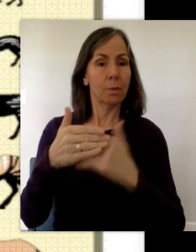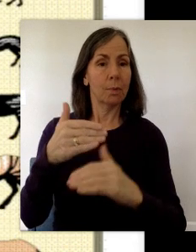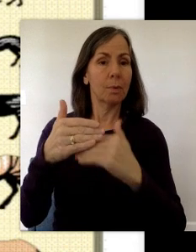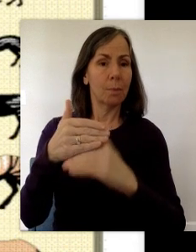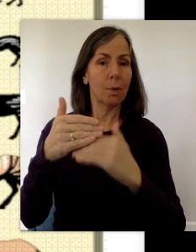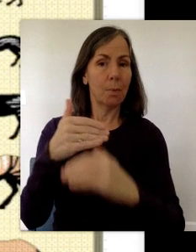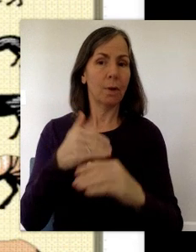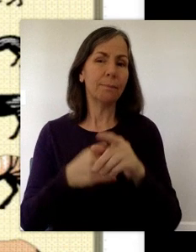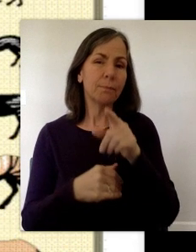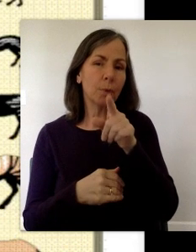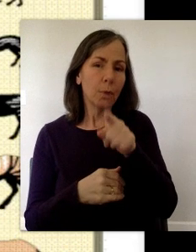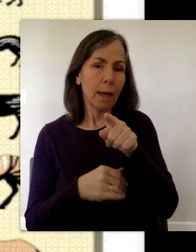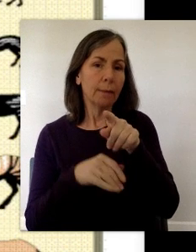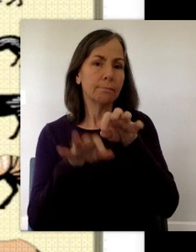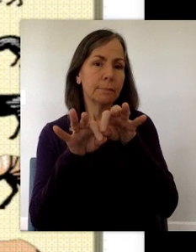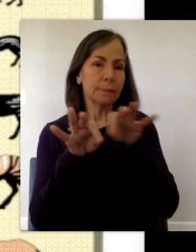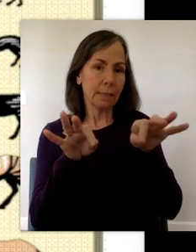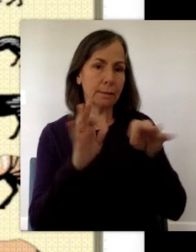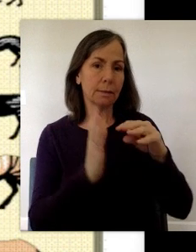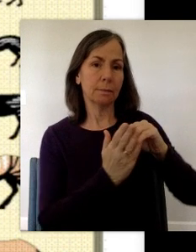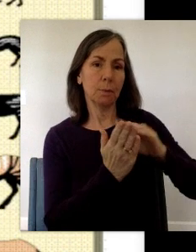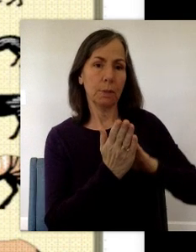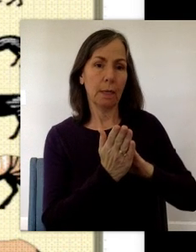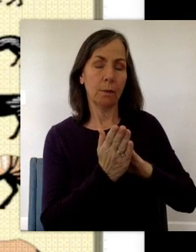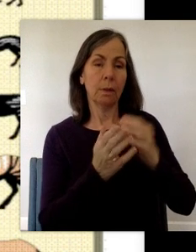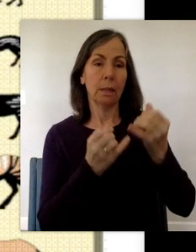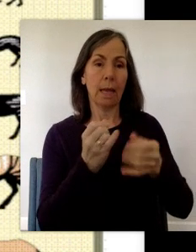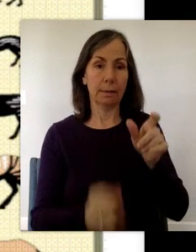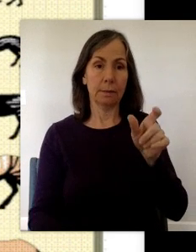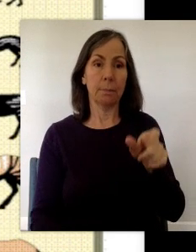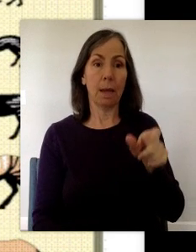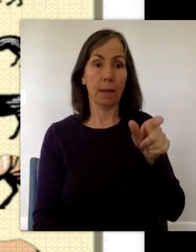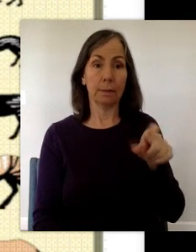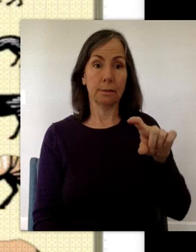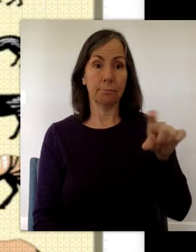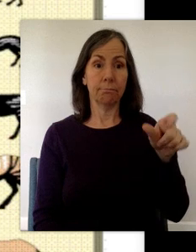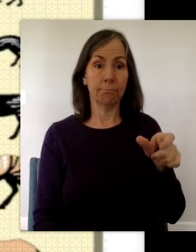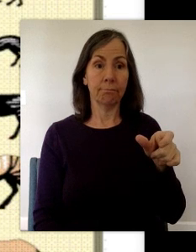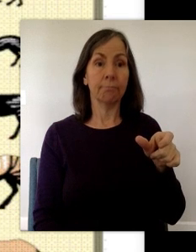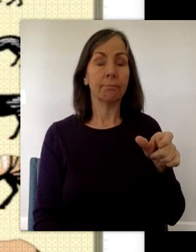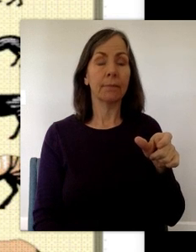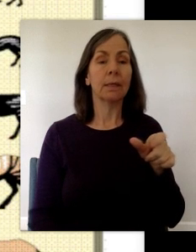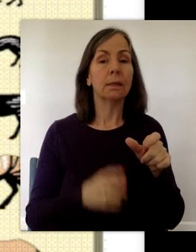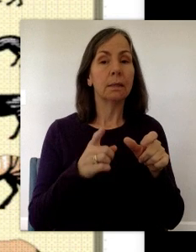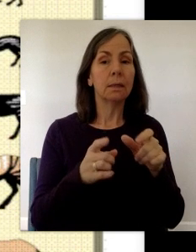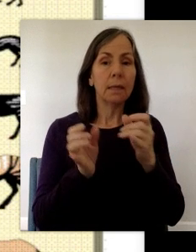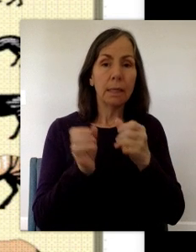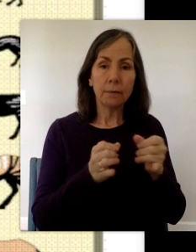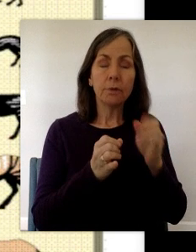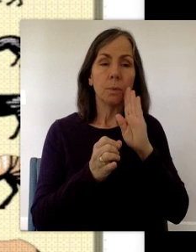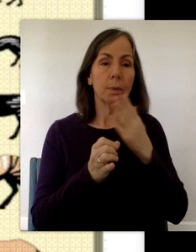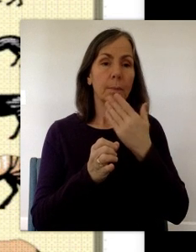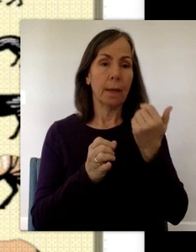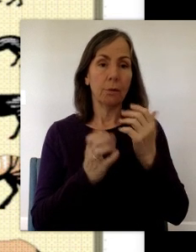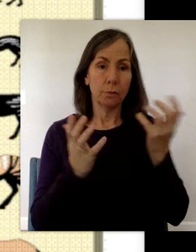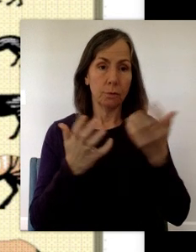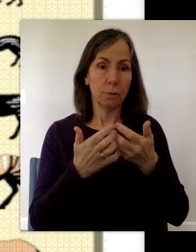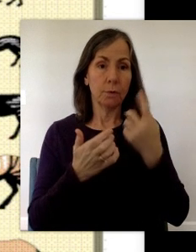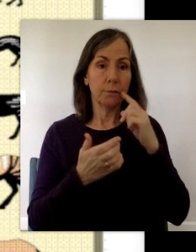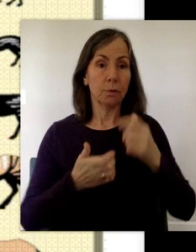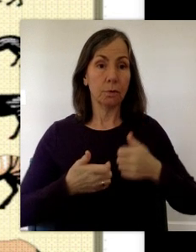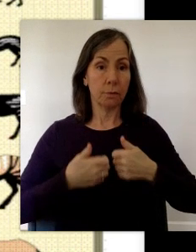that last box. The individuals will be better suited for survival or